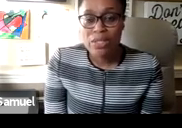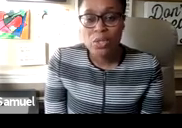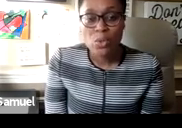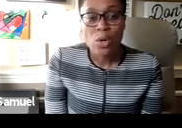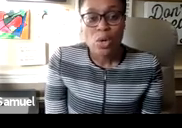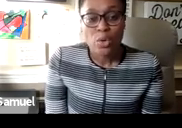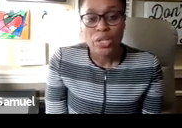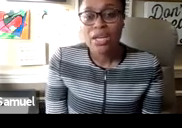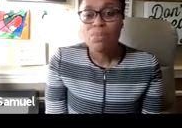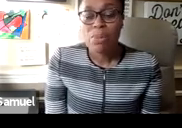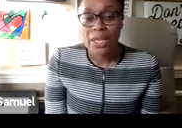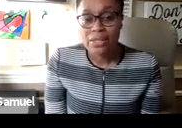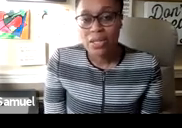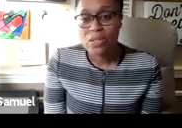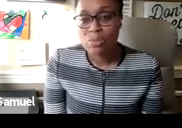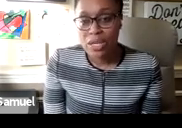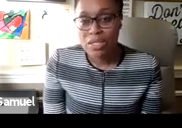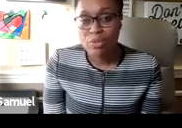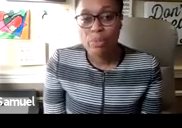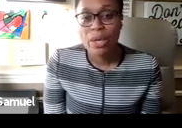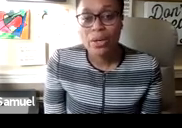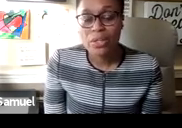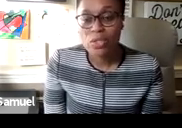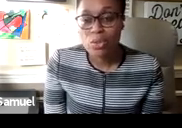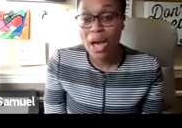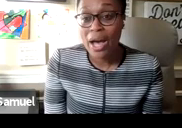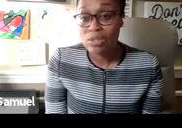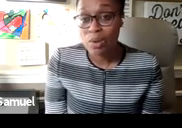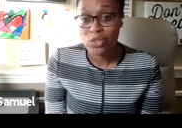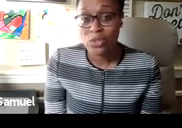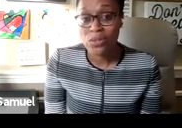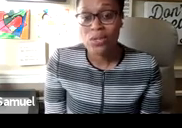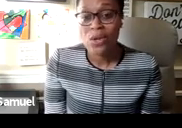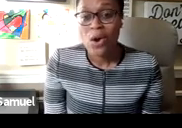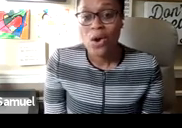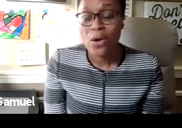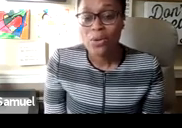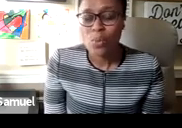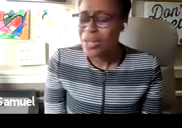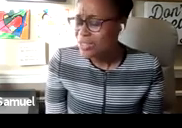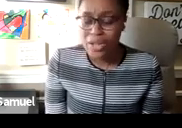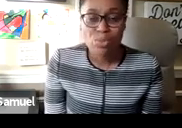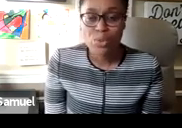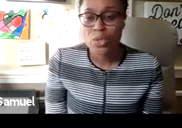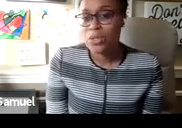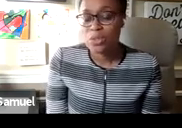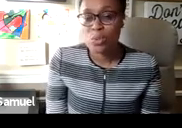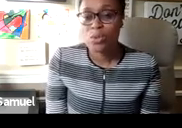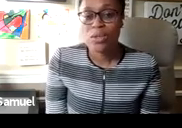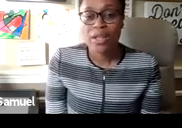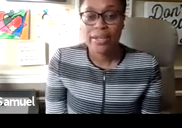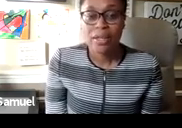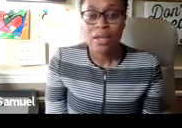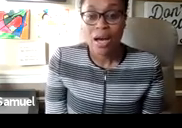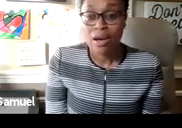take a moment to create a place and space for parents to ask questions on what does returning